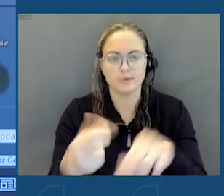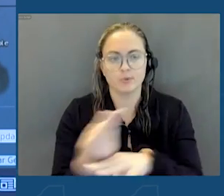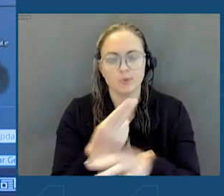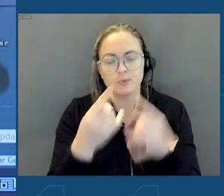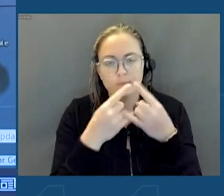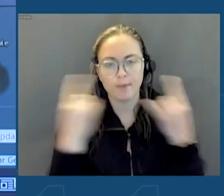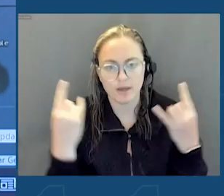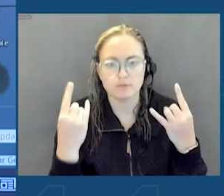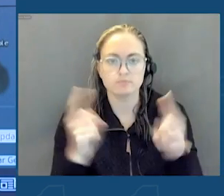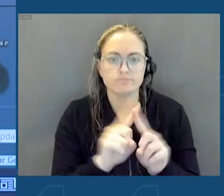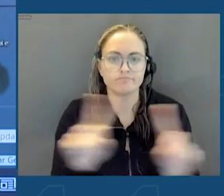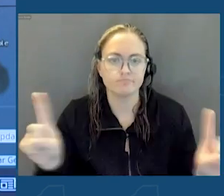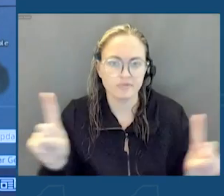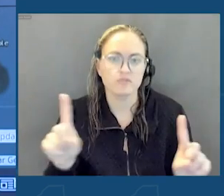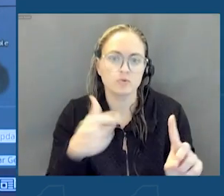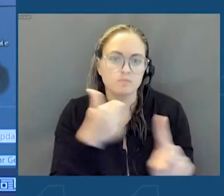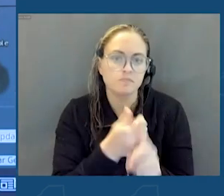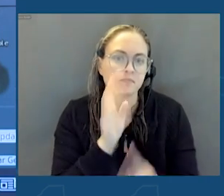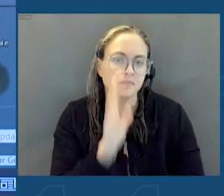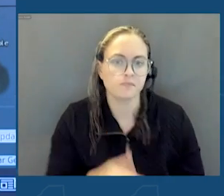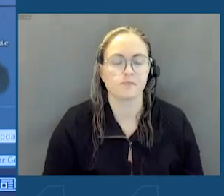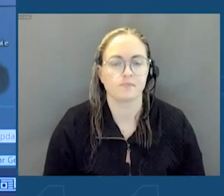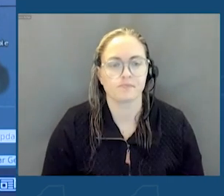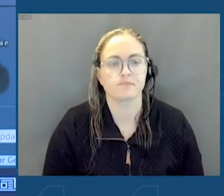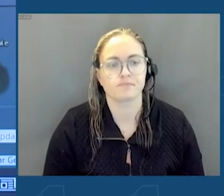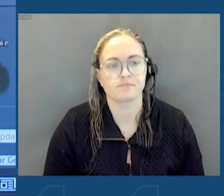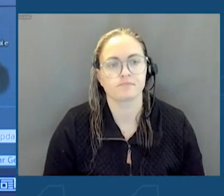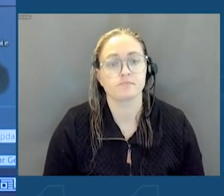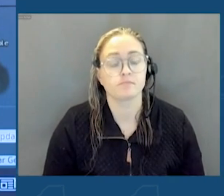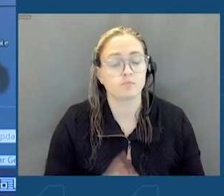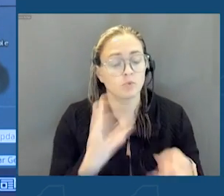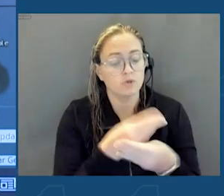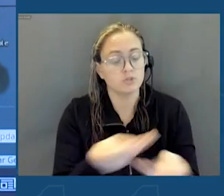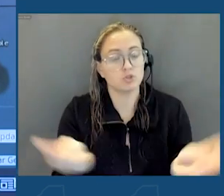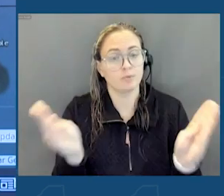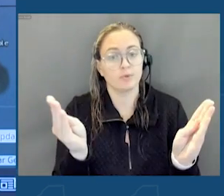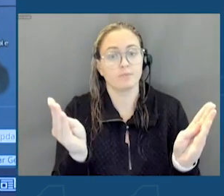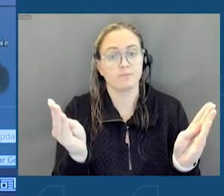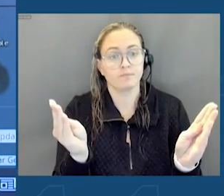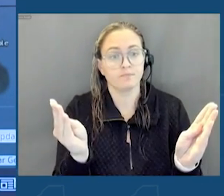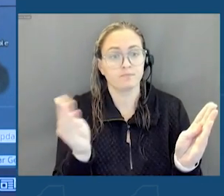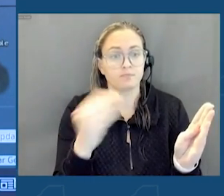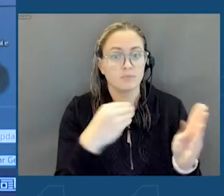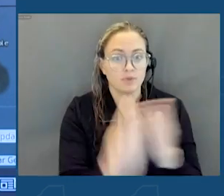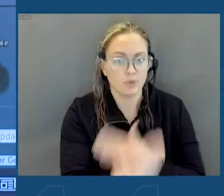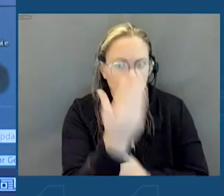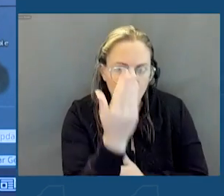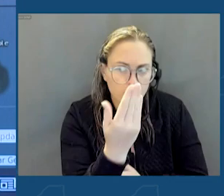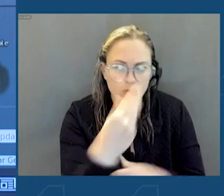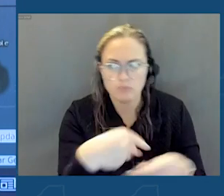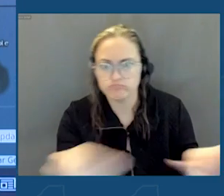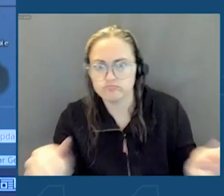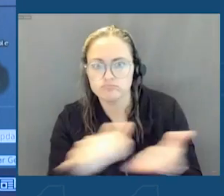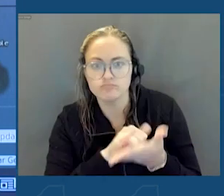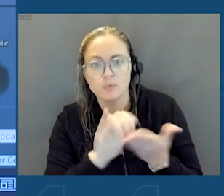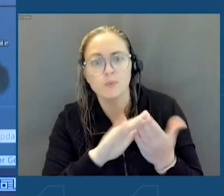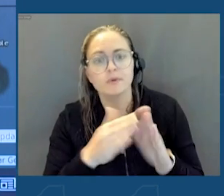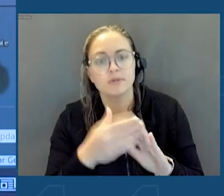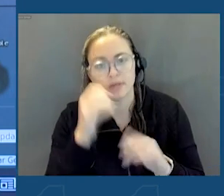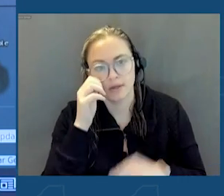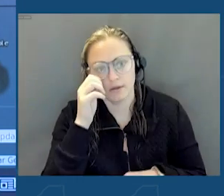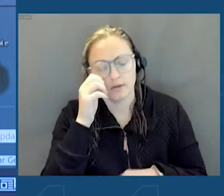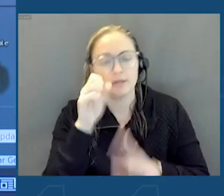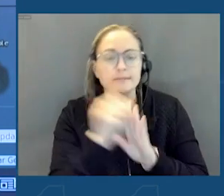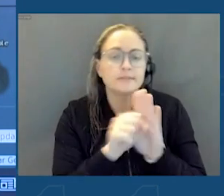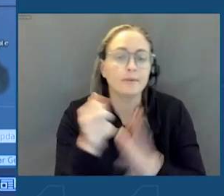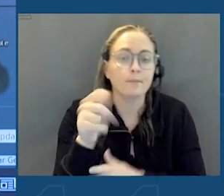a big difference for people. We are distributing these. We did these during the morning rush this morning in New York City. We have them at state